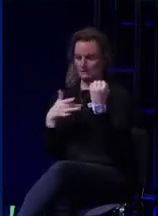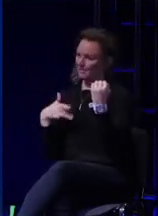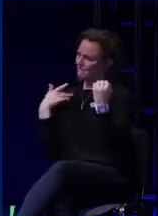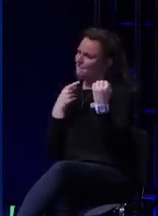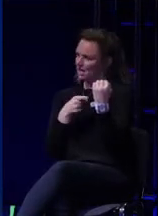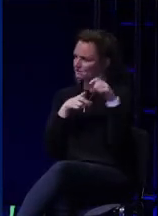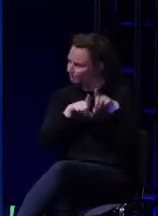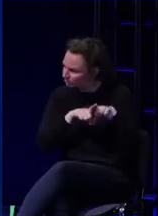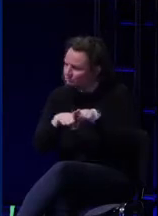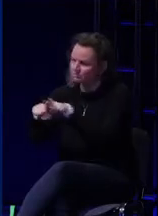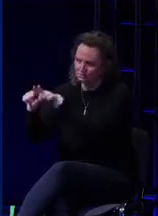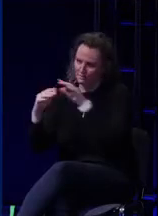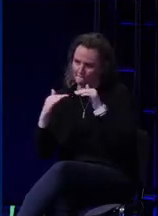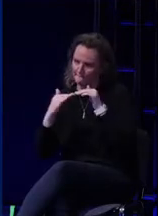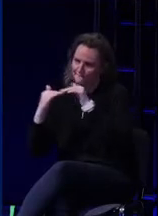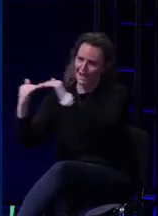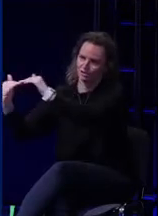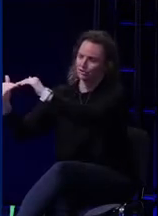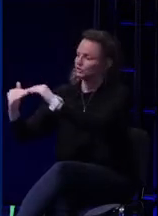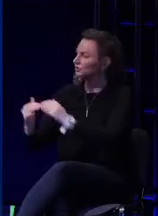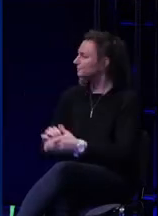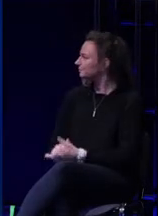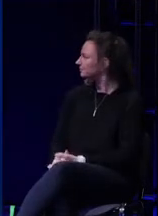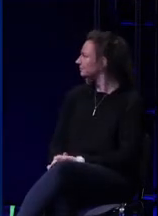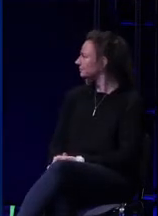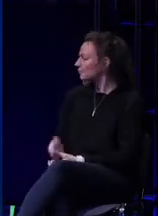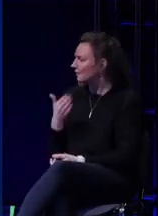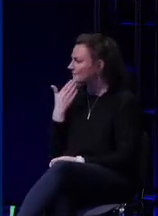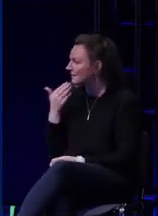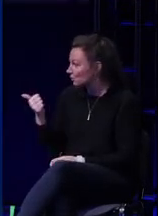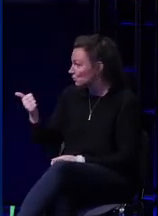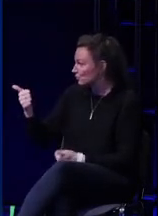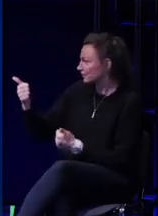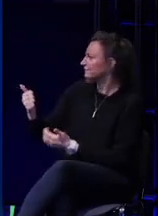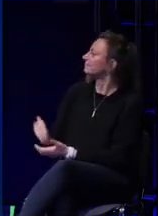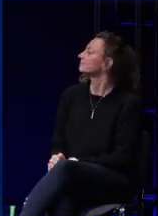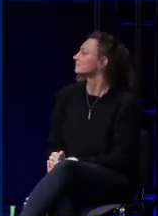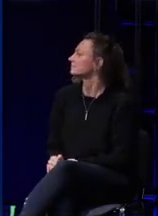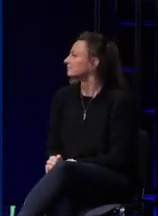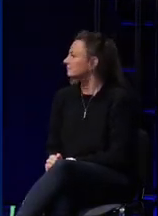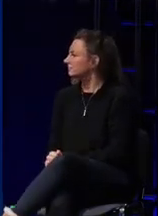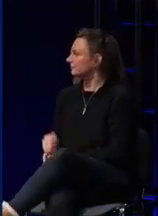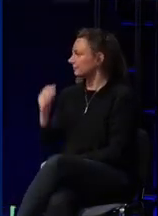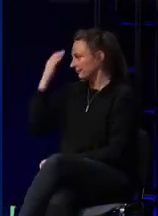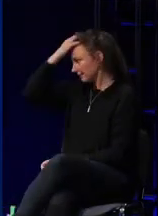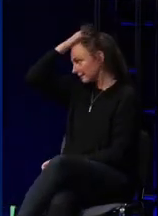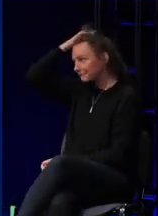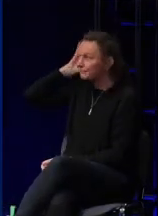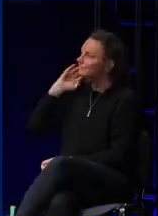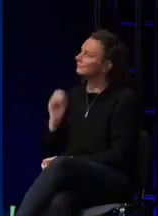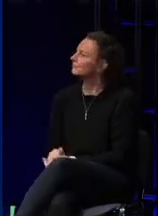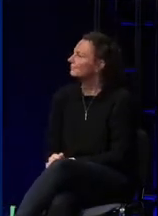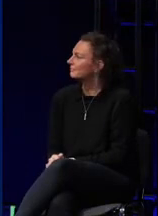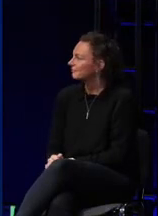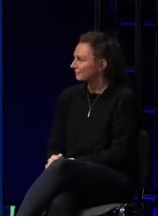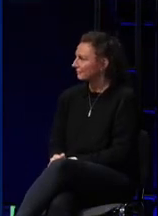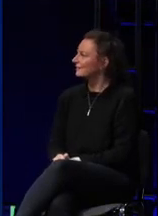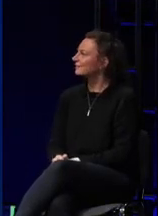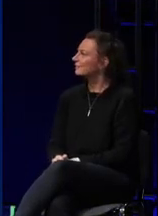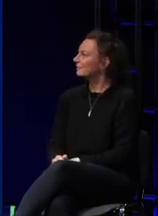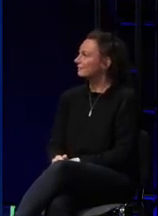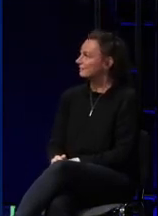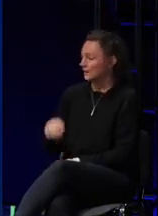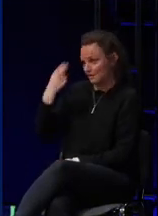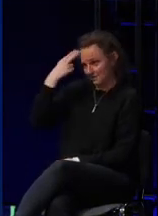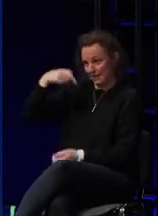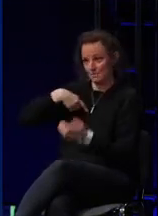the picture, does. you know. Thank you. Okay, if you don't mind standing up. Thank you. Hi, my name's